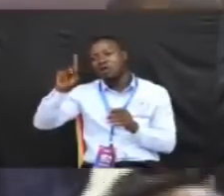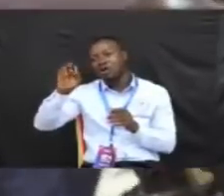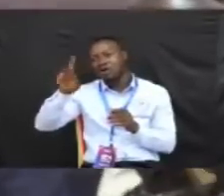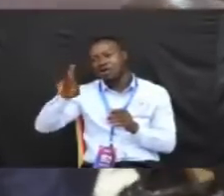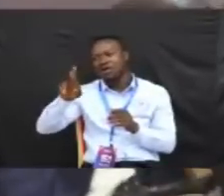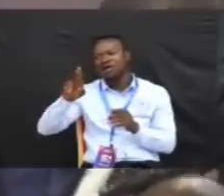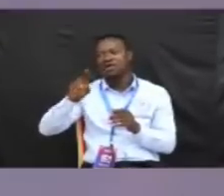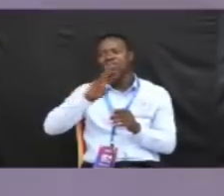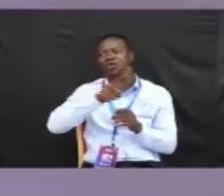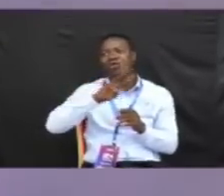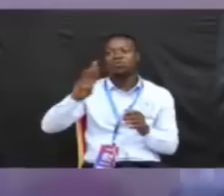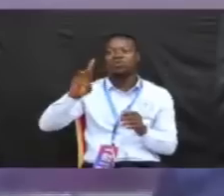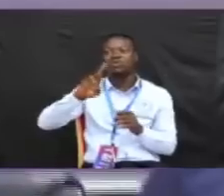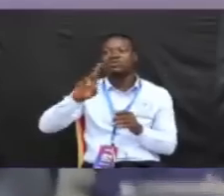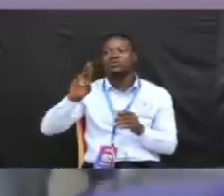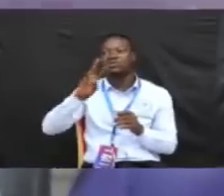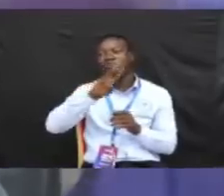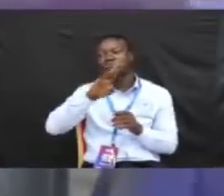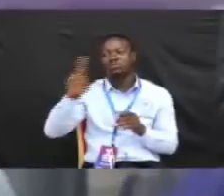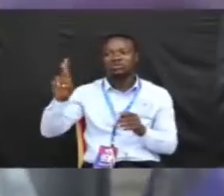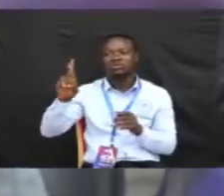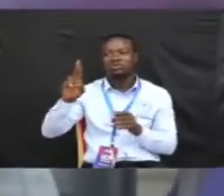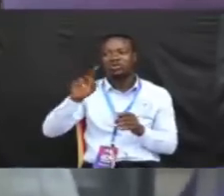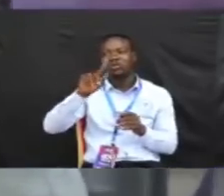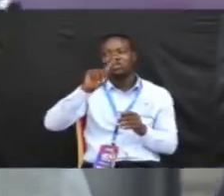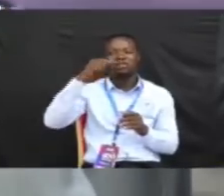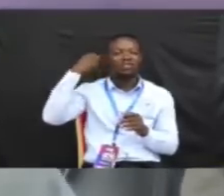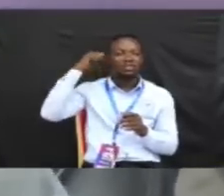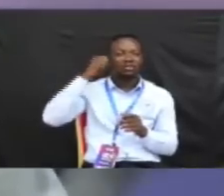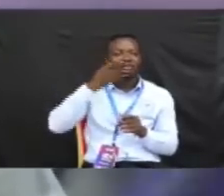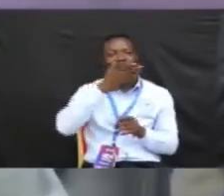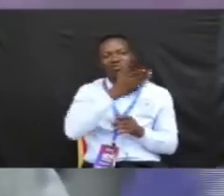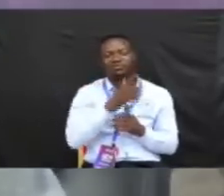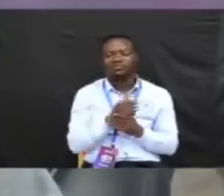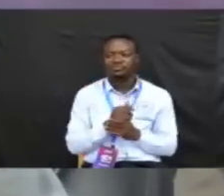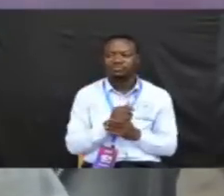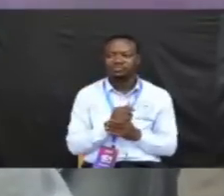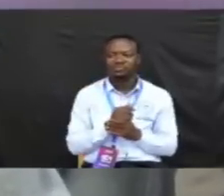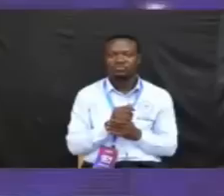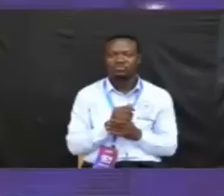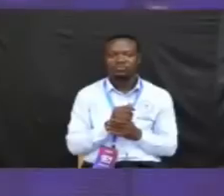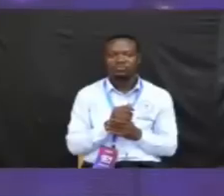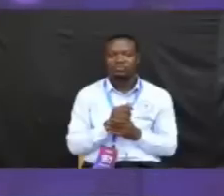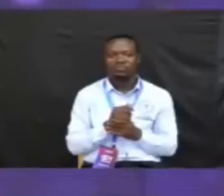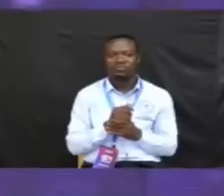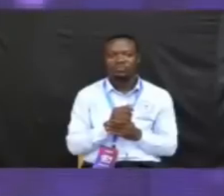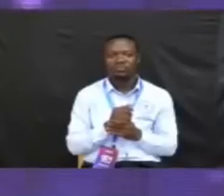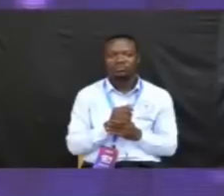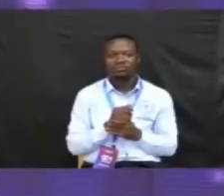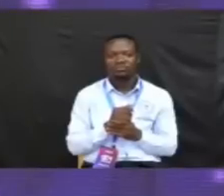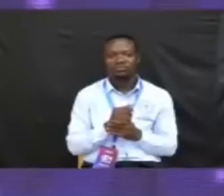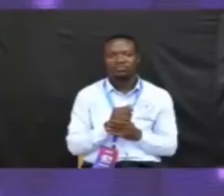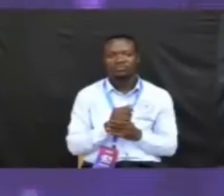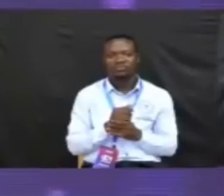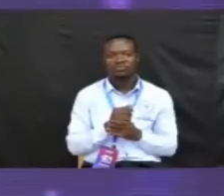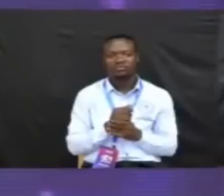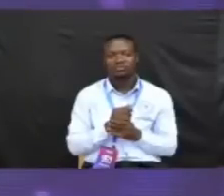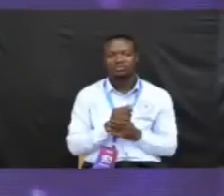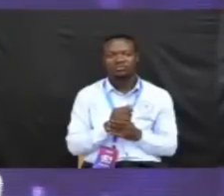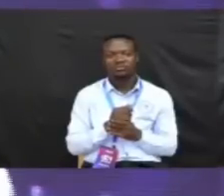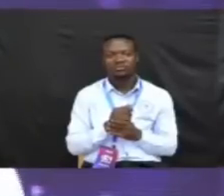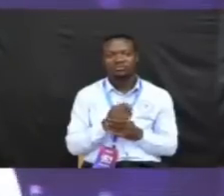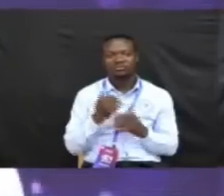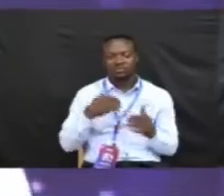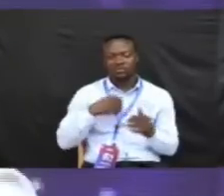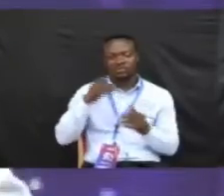Western North area head for Taqua, your humble servant of the church. Alex